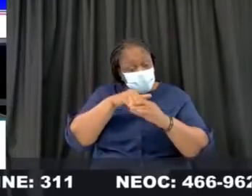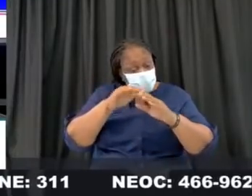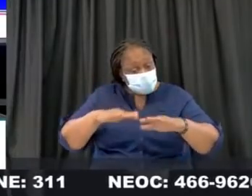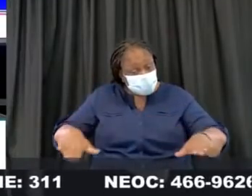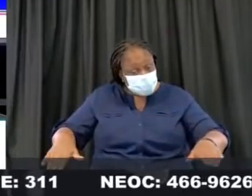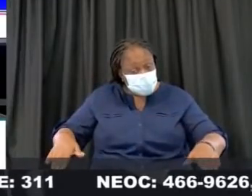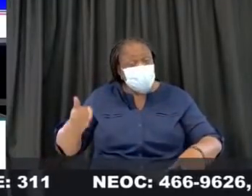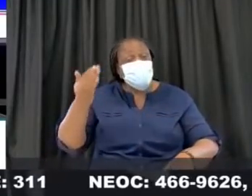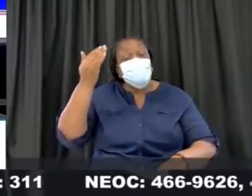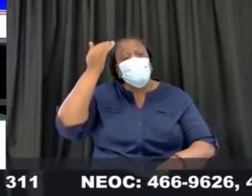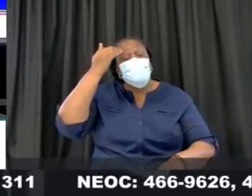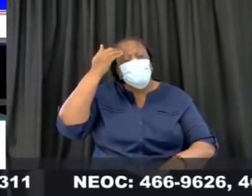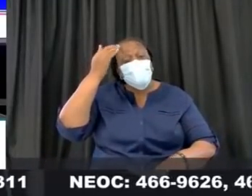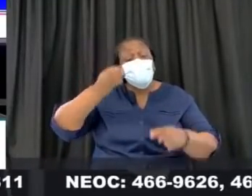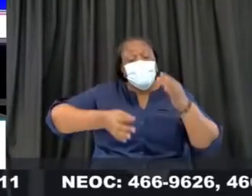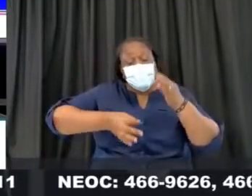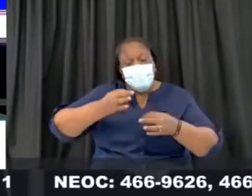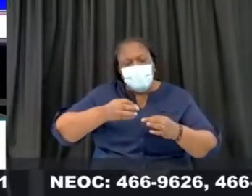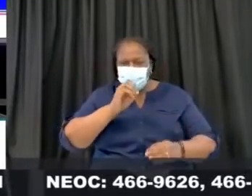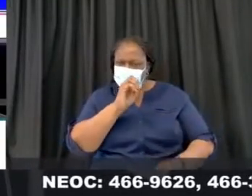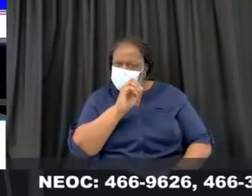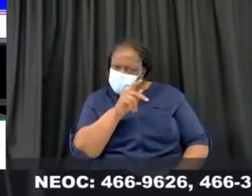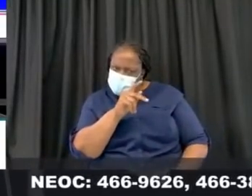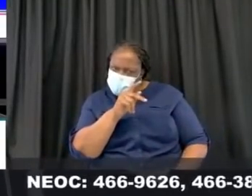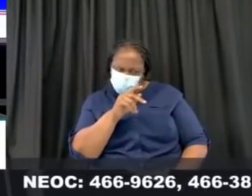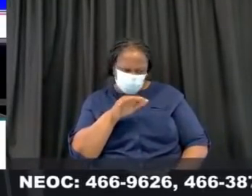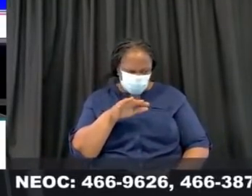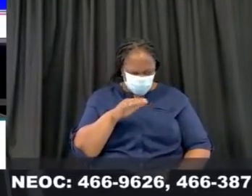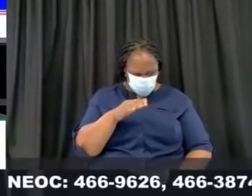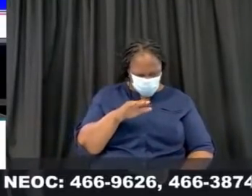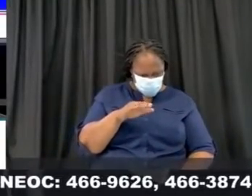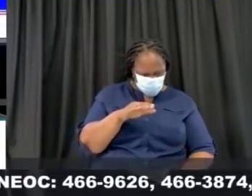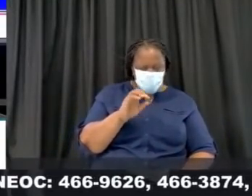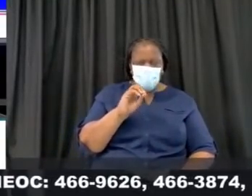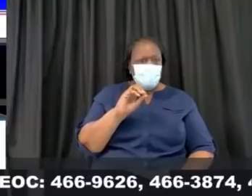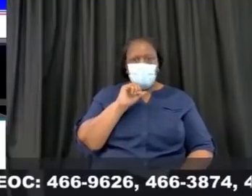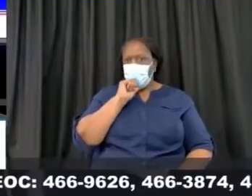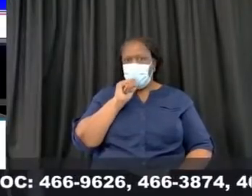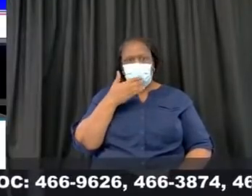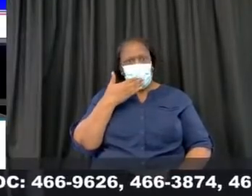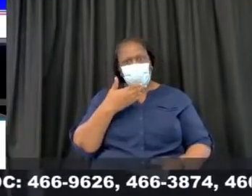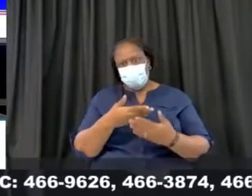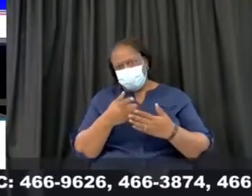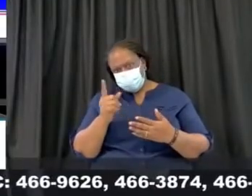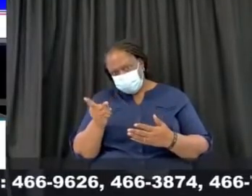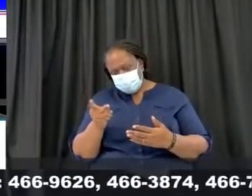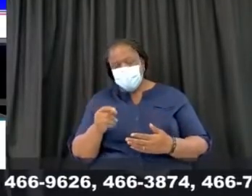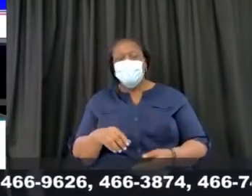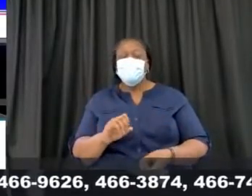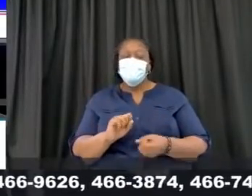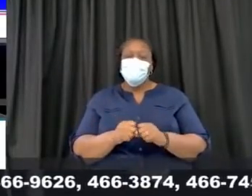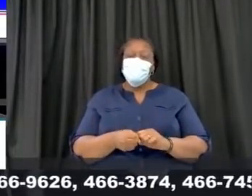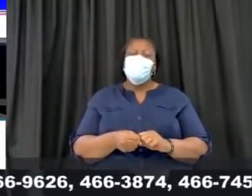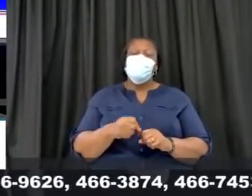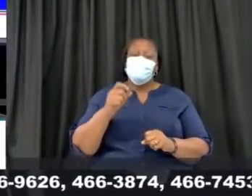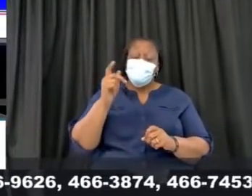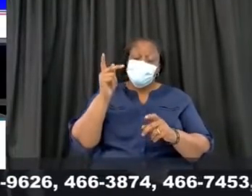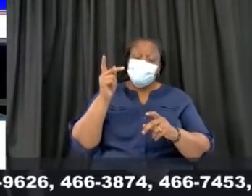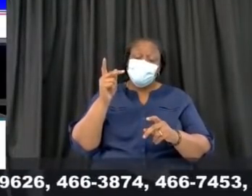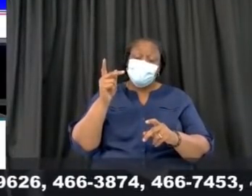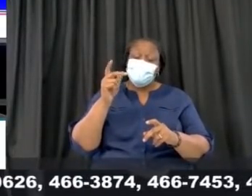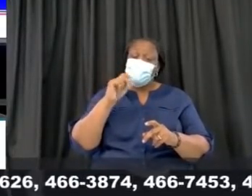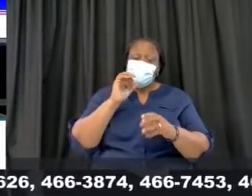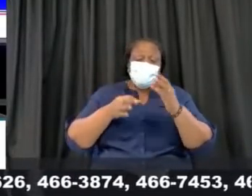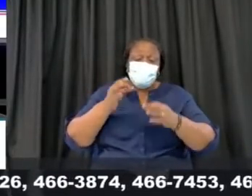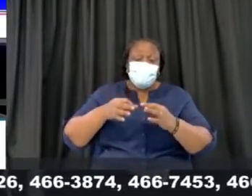to see if the child is okay, normal, or if there is a change, or if the child is experiencing any of